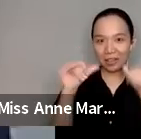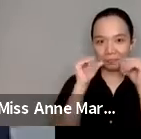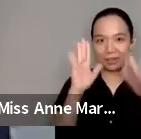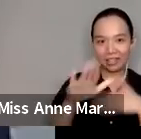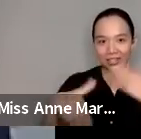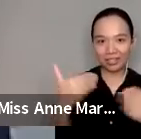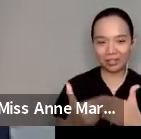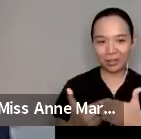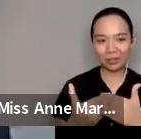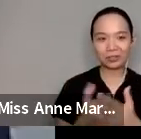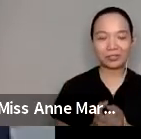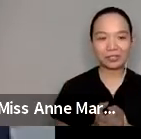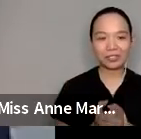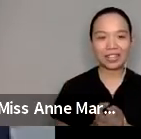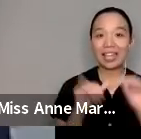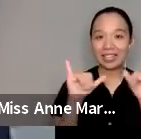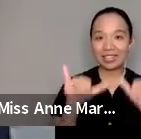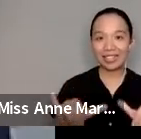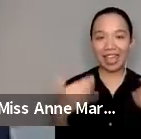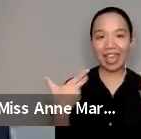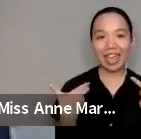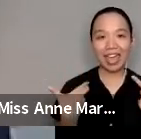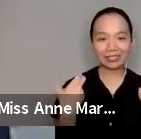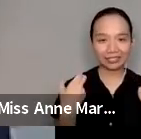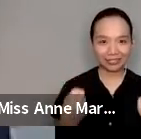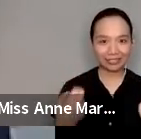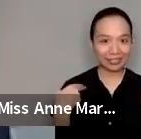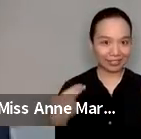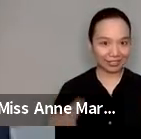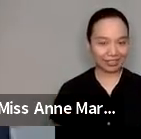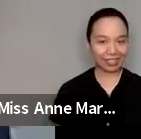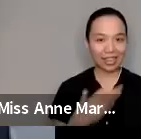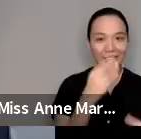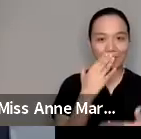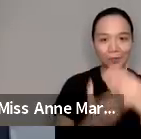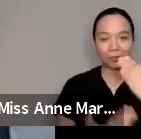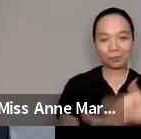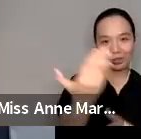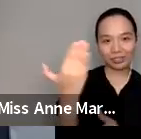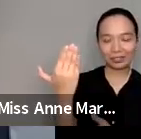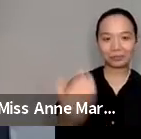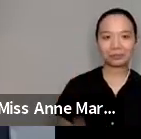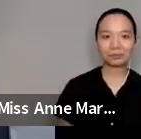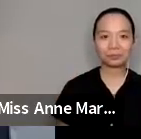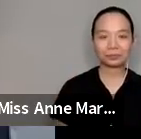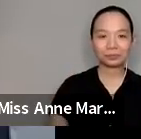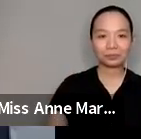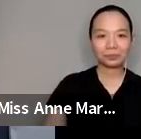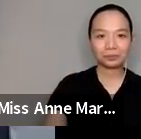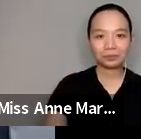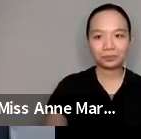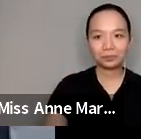all. Stay healthy and good morning.